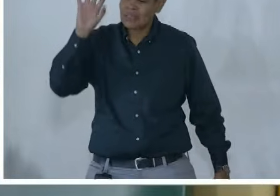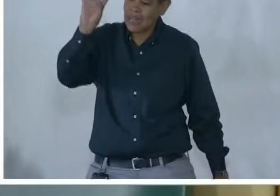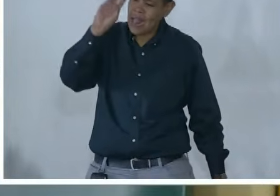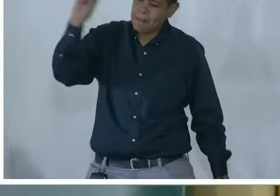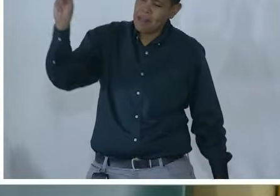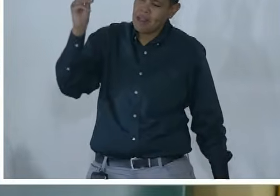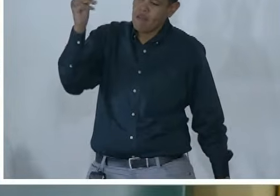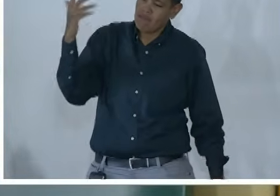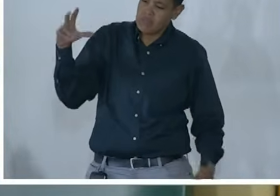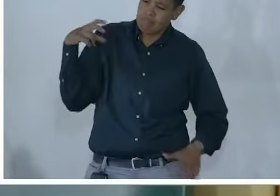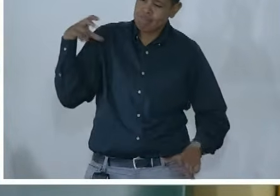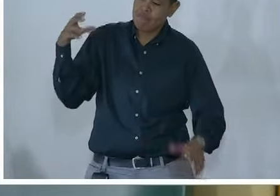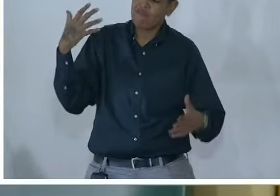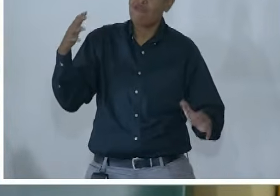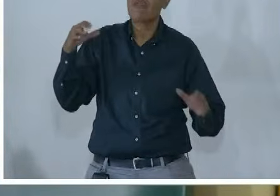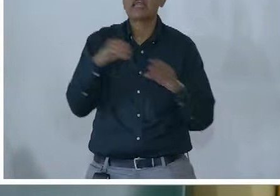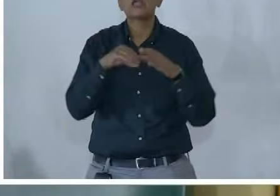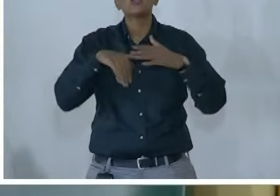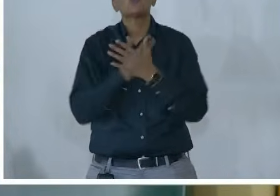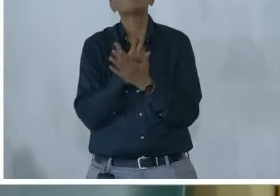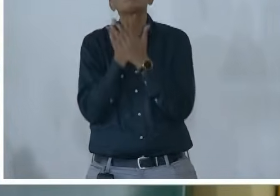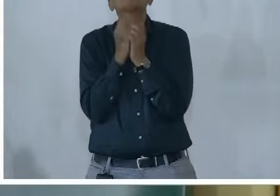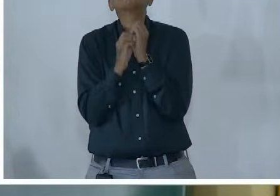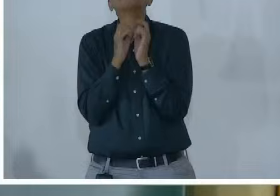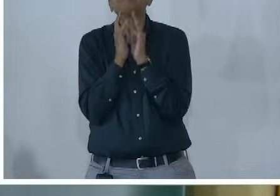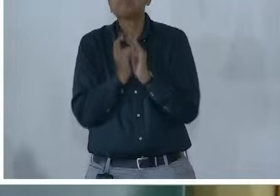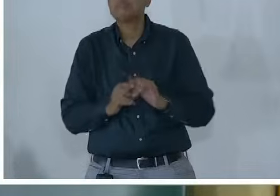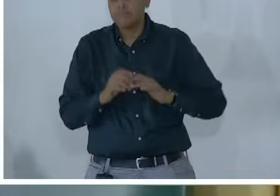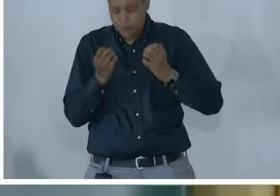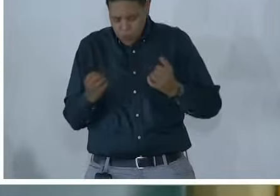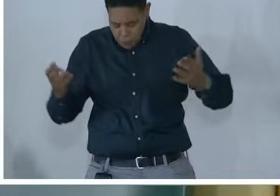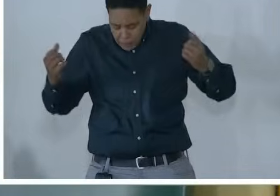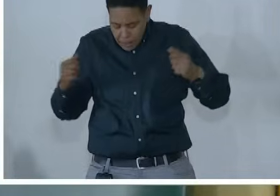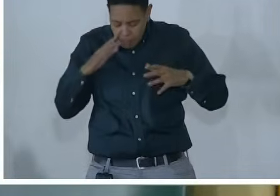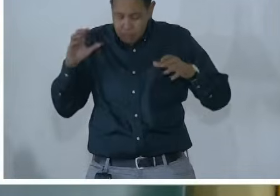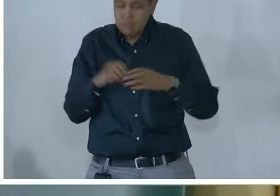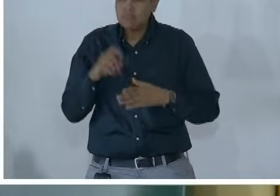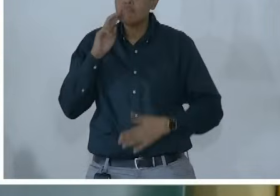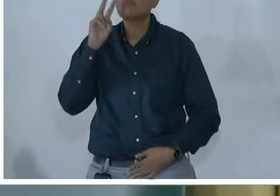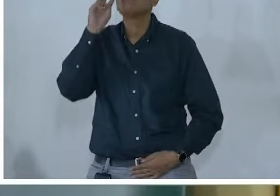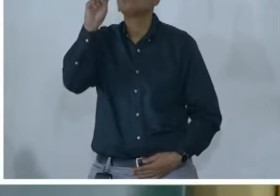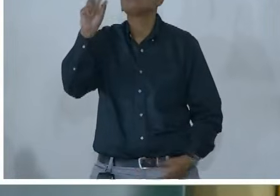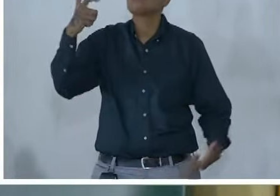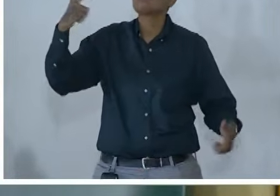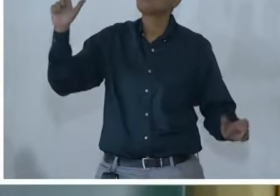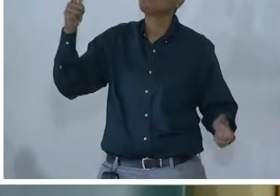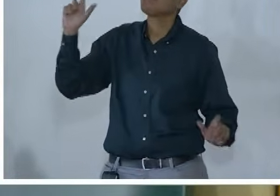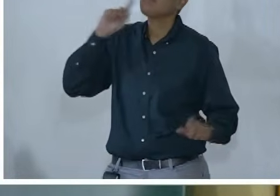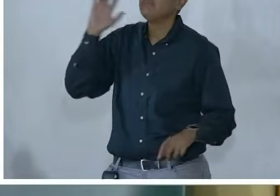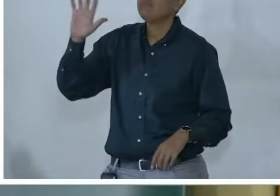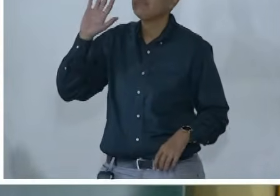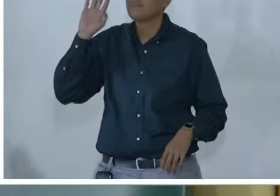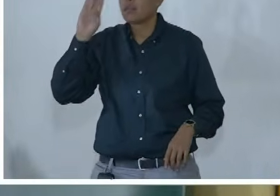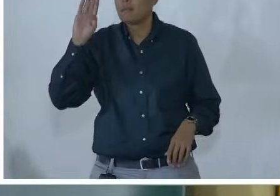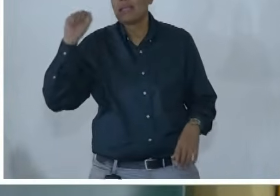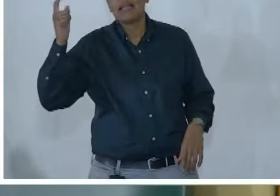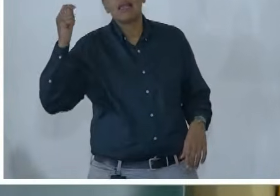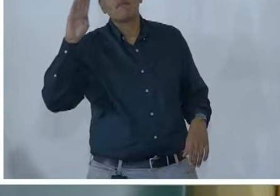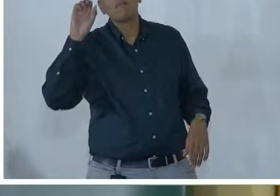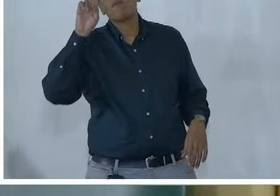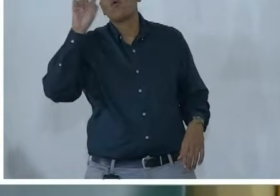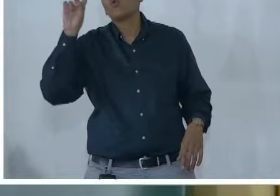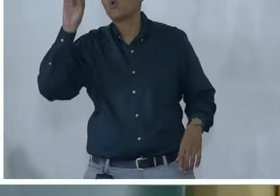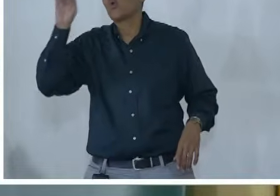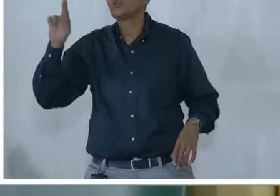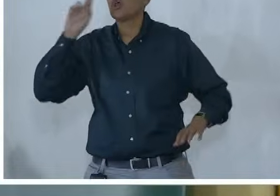$8 million in new rehabilitation equipment, including 2 large D11 bulldozers,